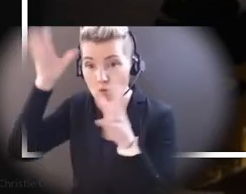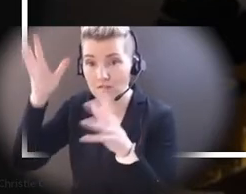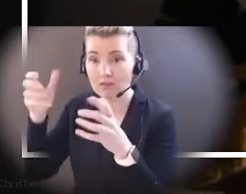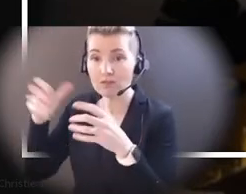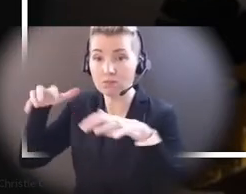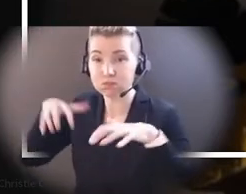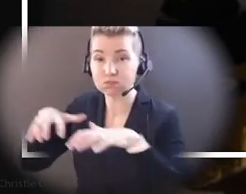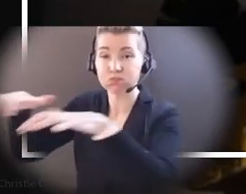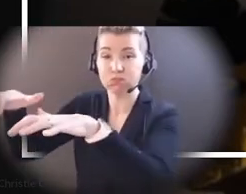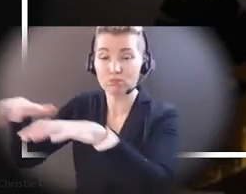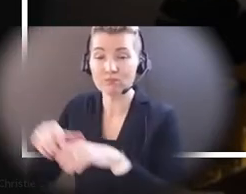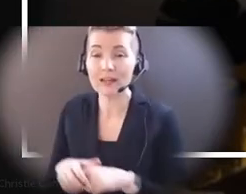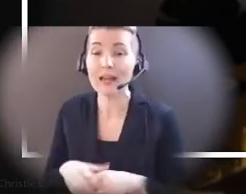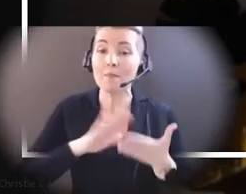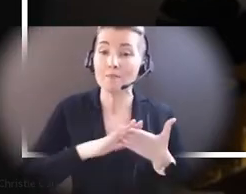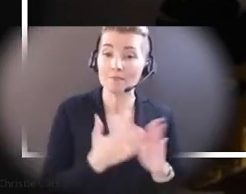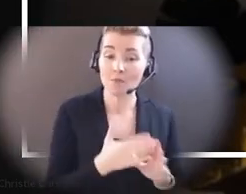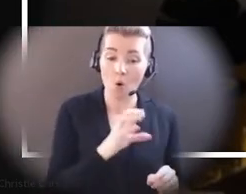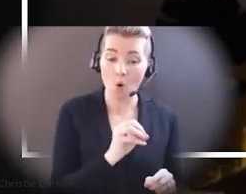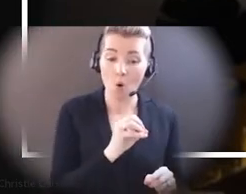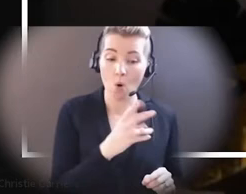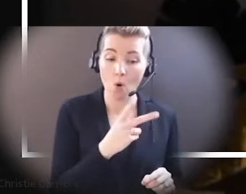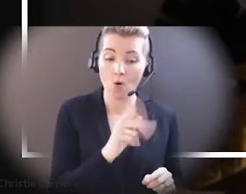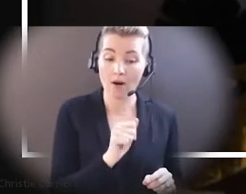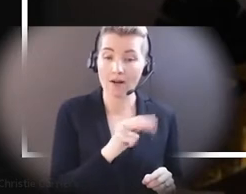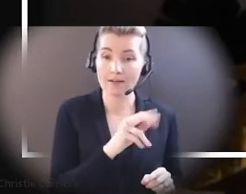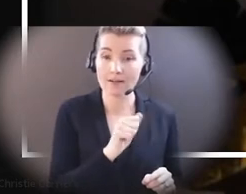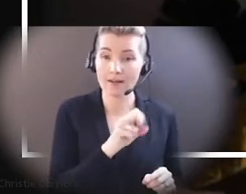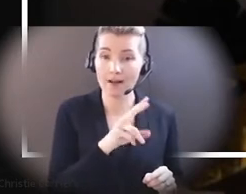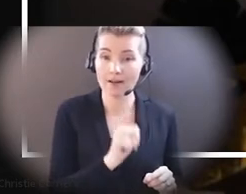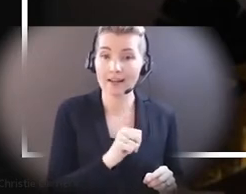against municipality of Oka's non-consensual